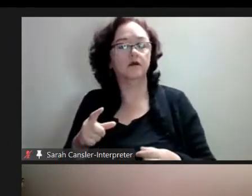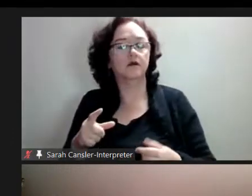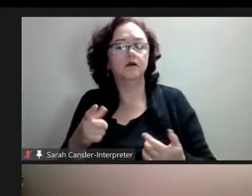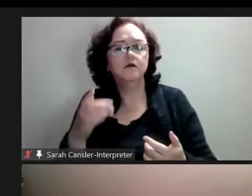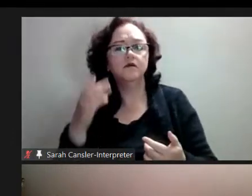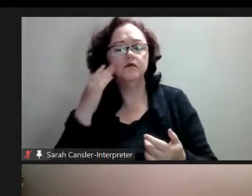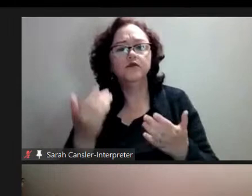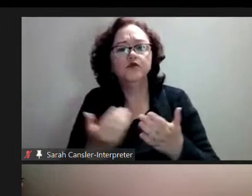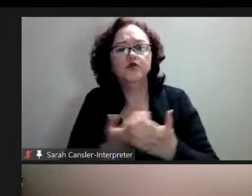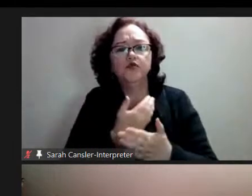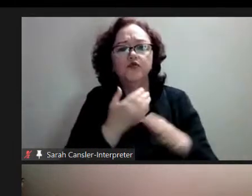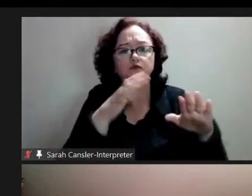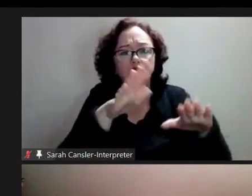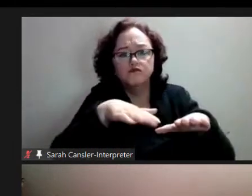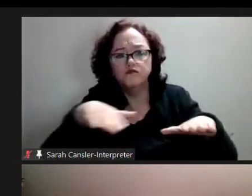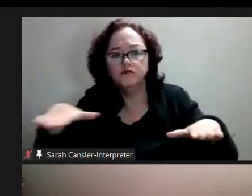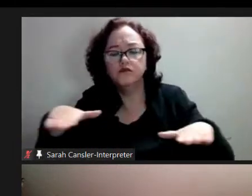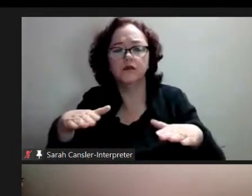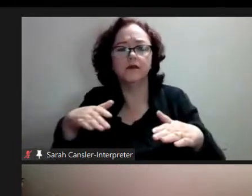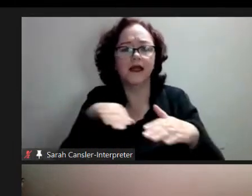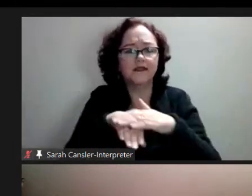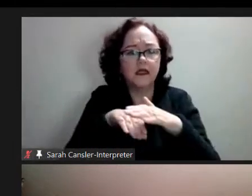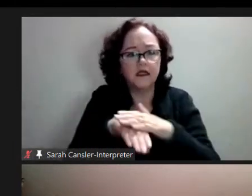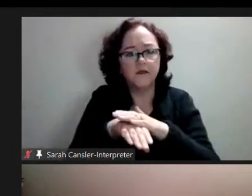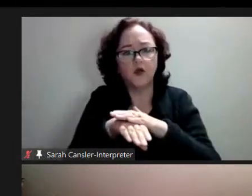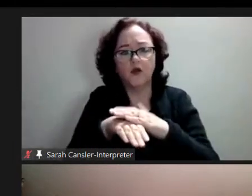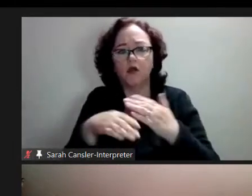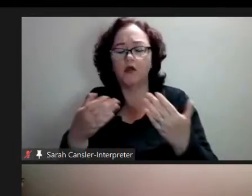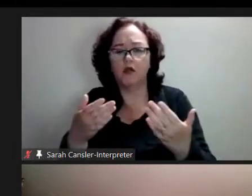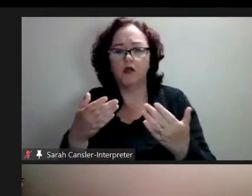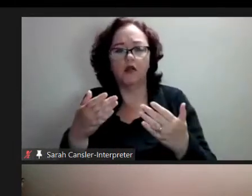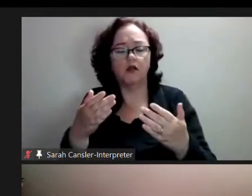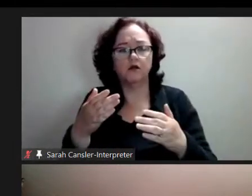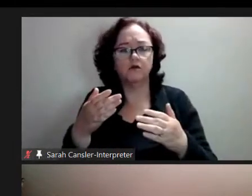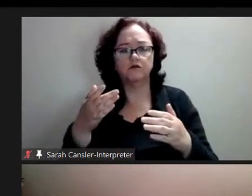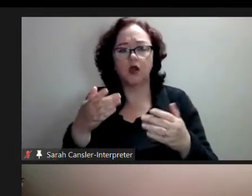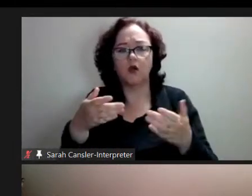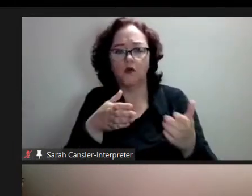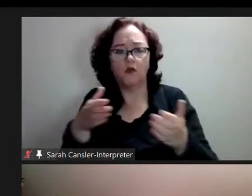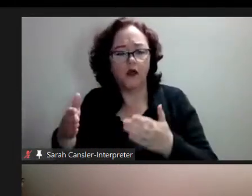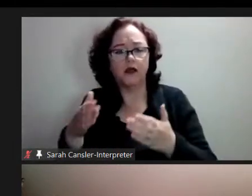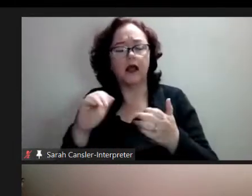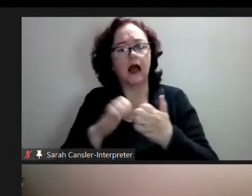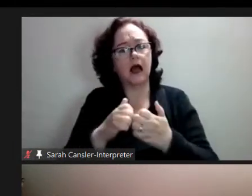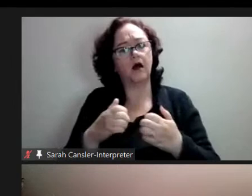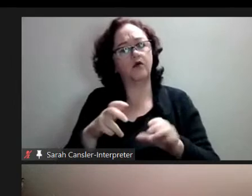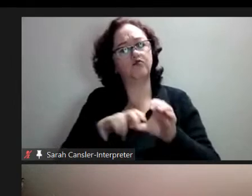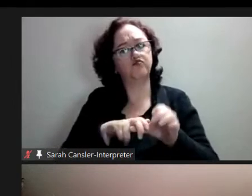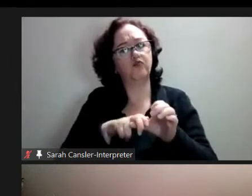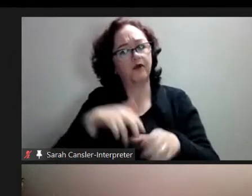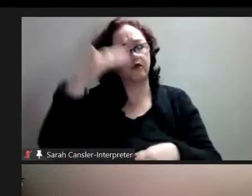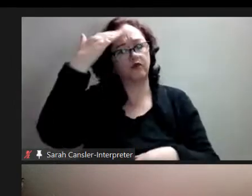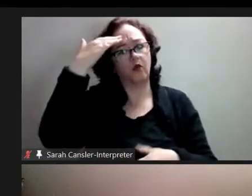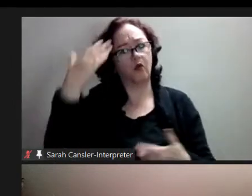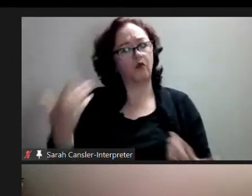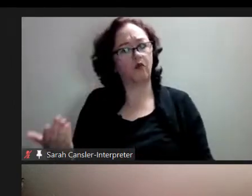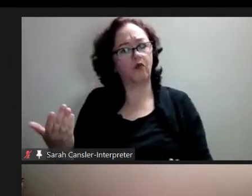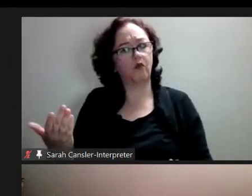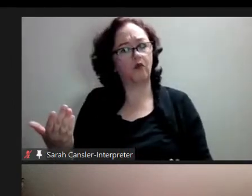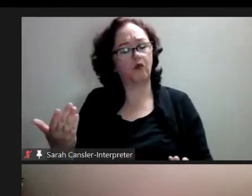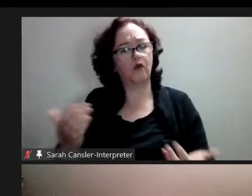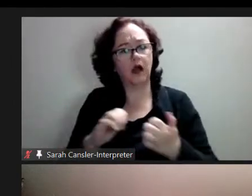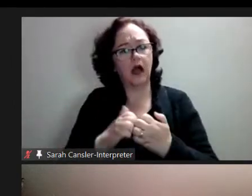and the accessible routes be presented to riders? I guess I'm more